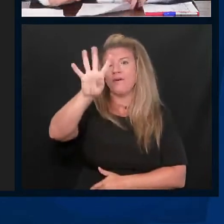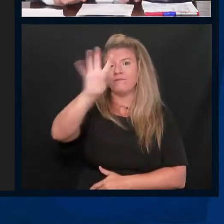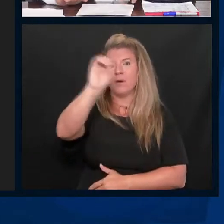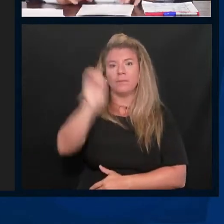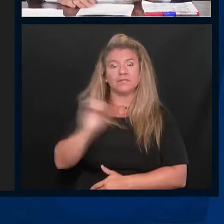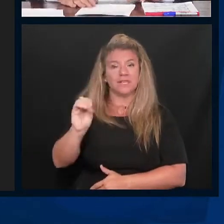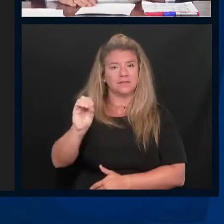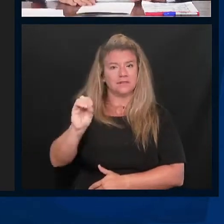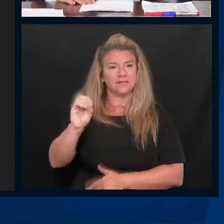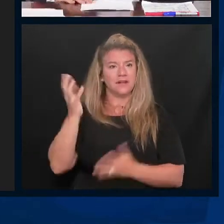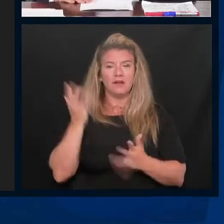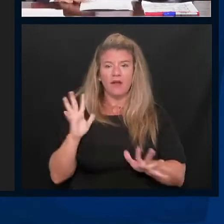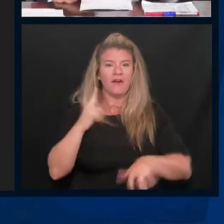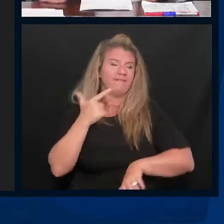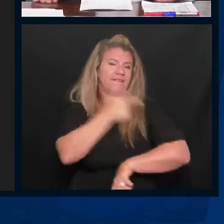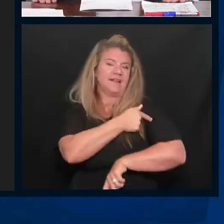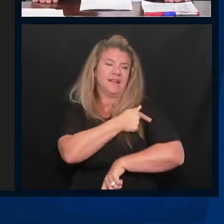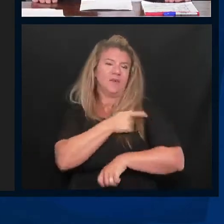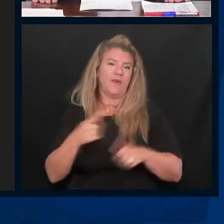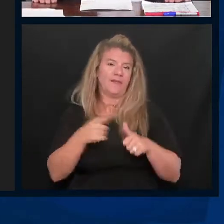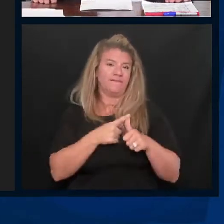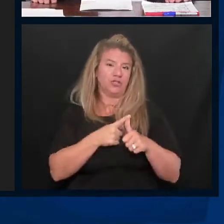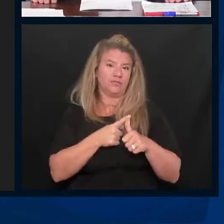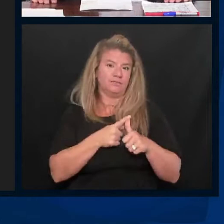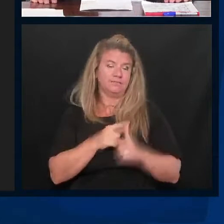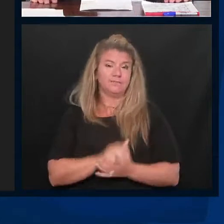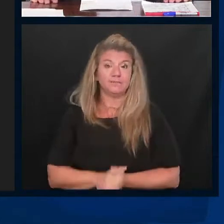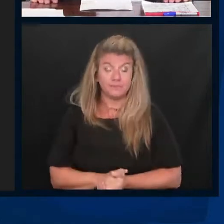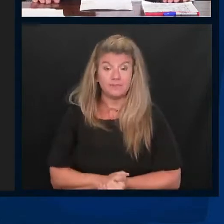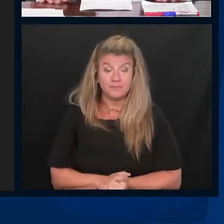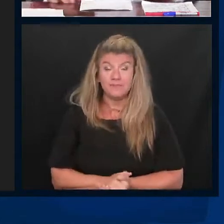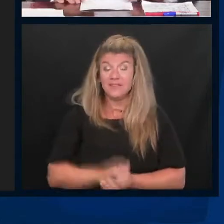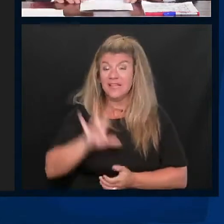85.4% of them vaccinated with their first shot.